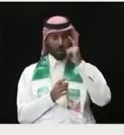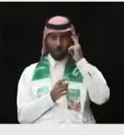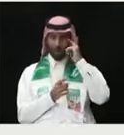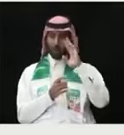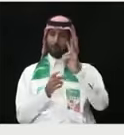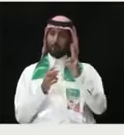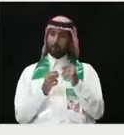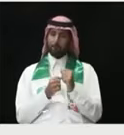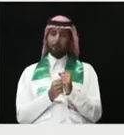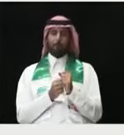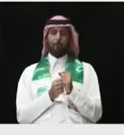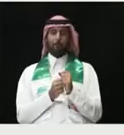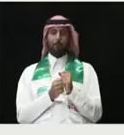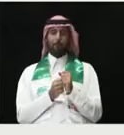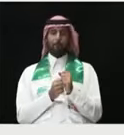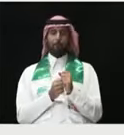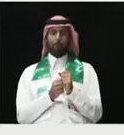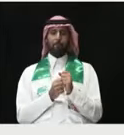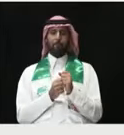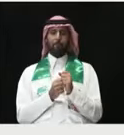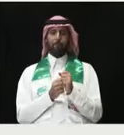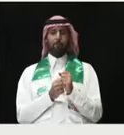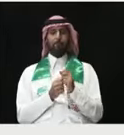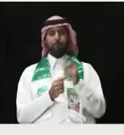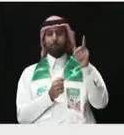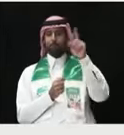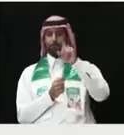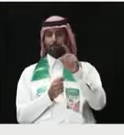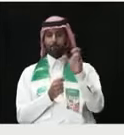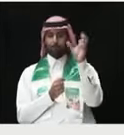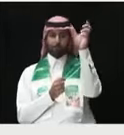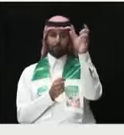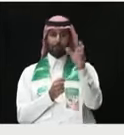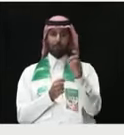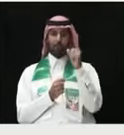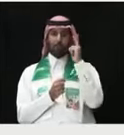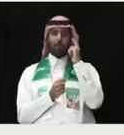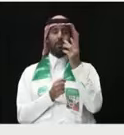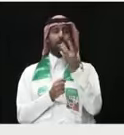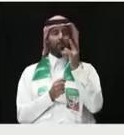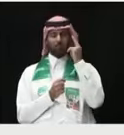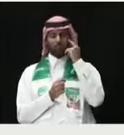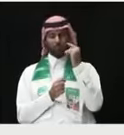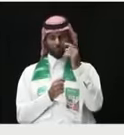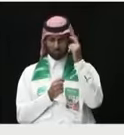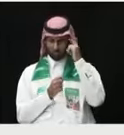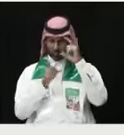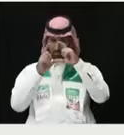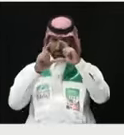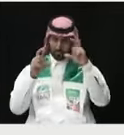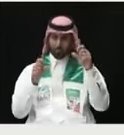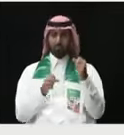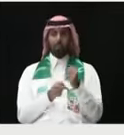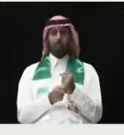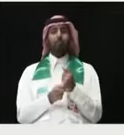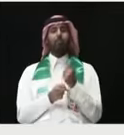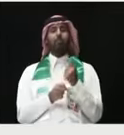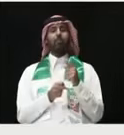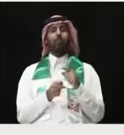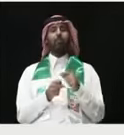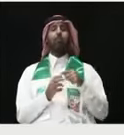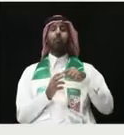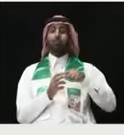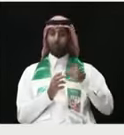but didn't go out. Let's form a question. It's easy to form a question out of a negative. So